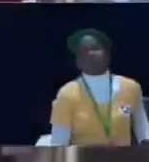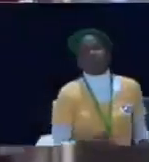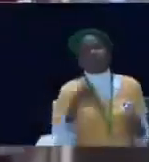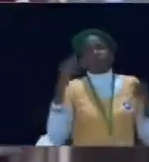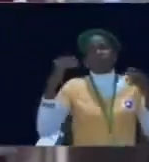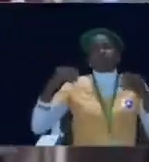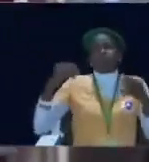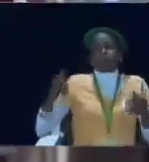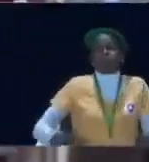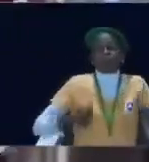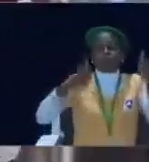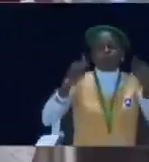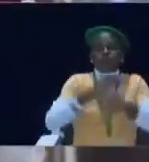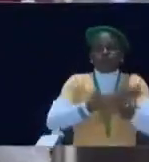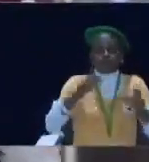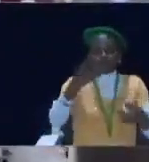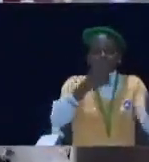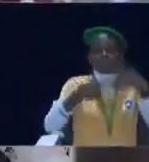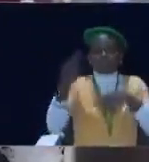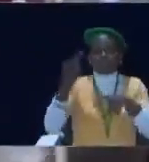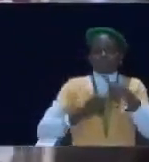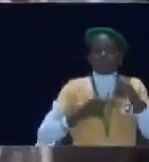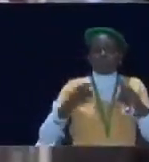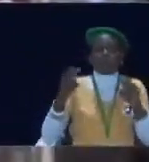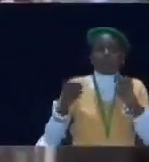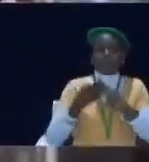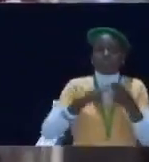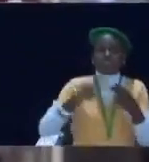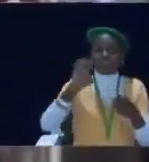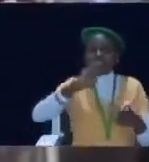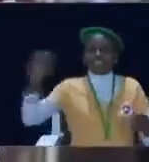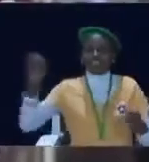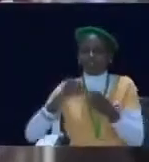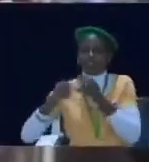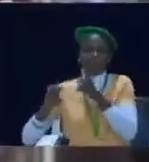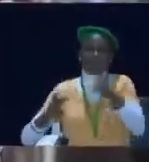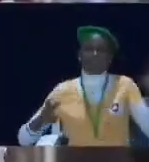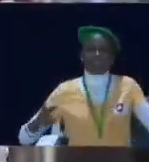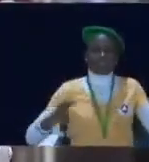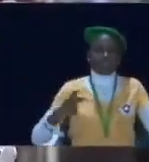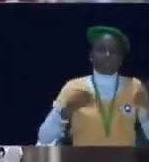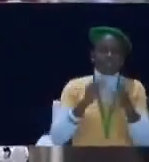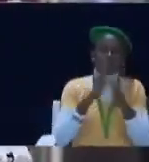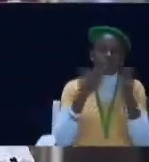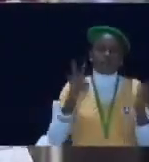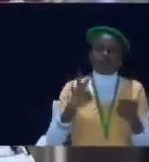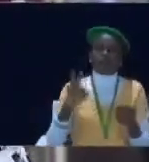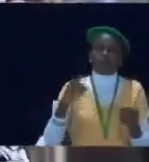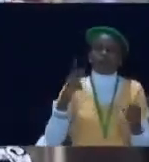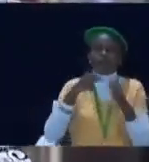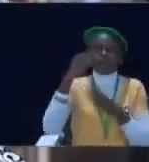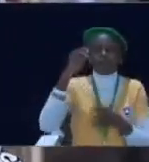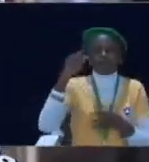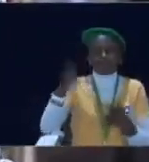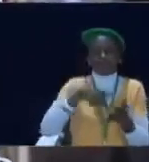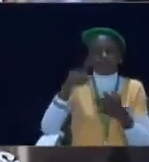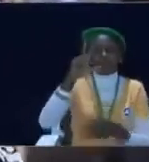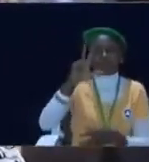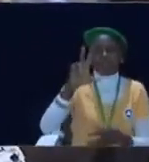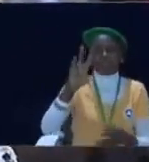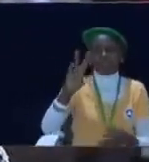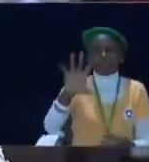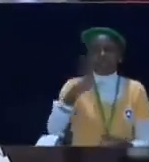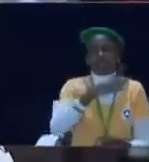Promotion doesn't come from neither the east or the west. In the book of Psalms chapter 75 verse